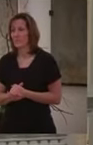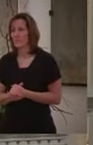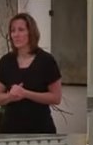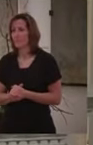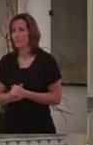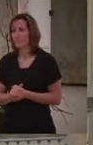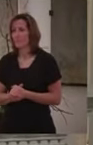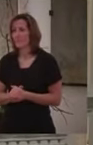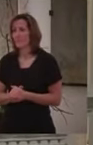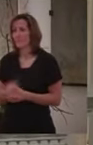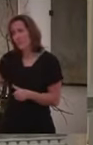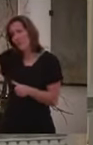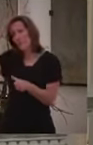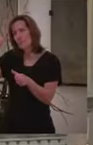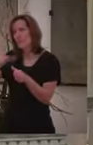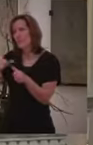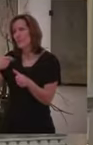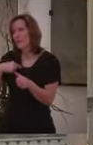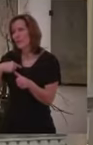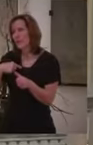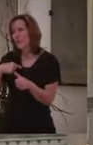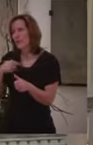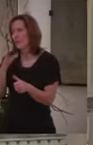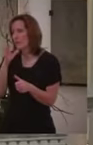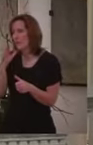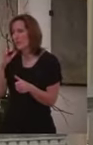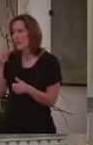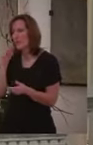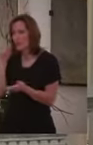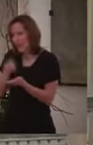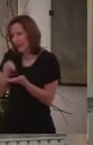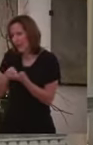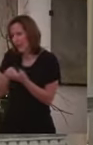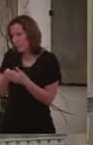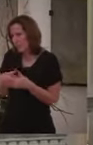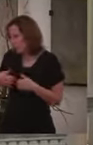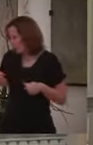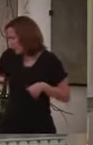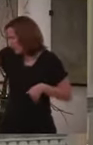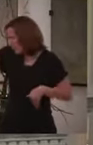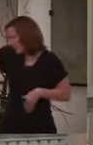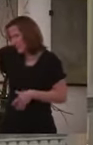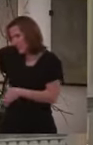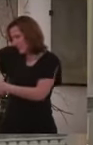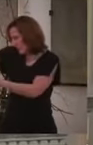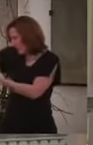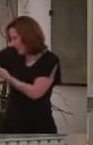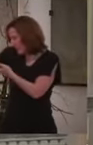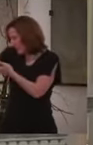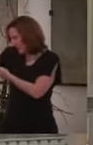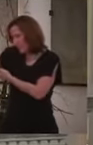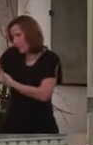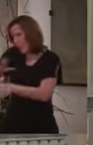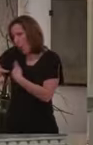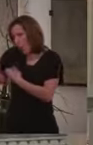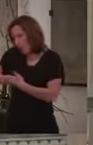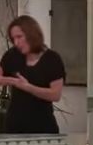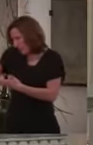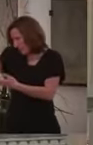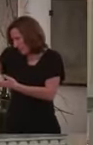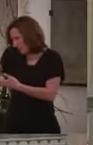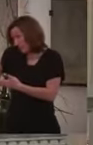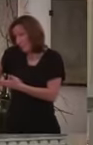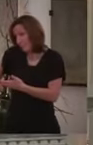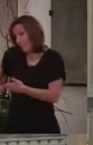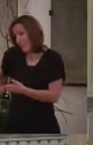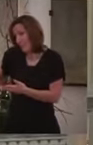Brings to my mind today's gospel image of that mother hen, wings spread, offering herself, giving her all, risking